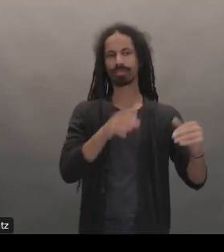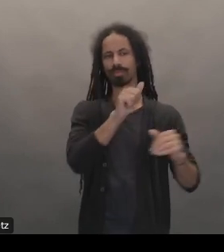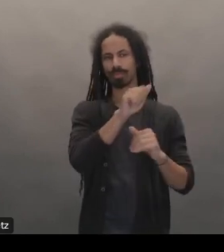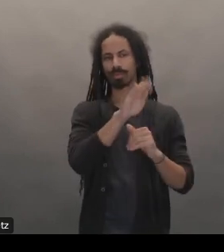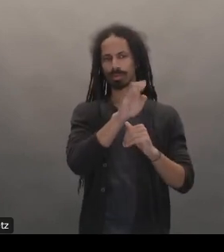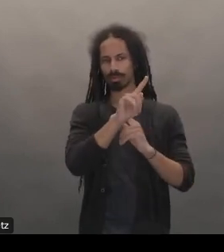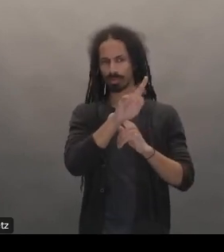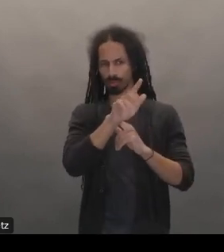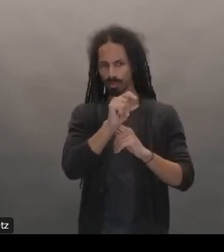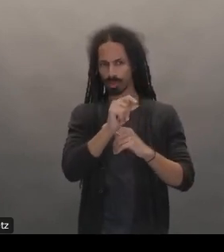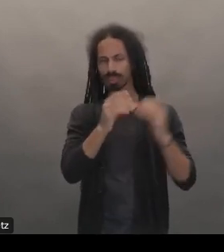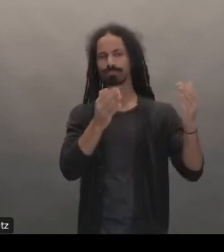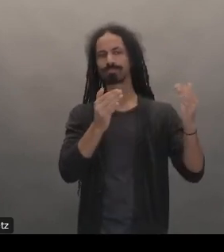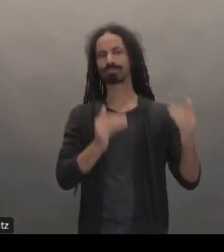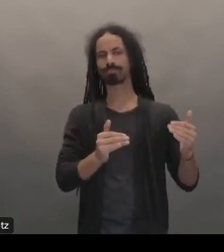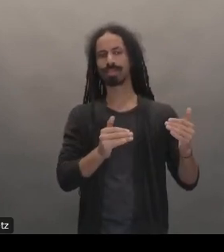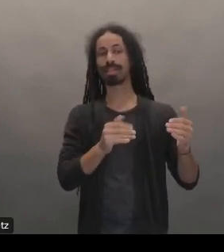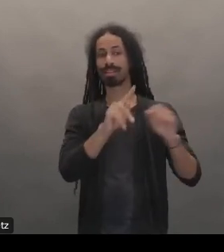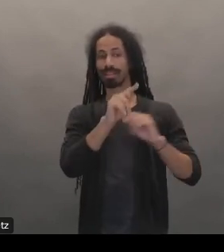paper that you have written,